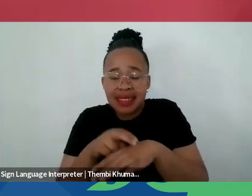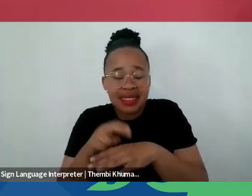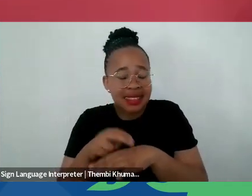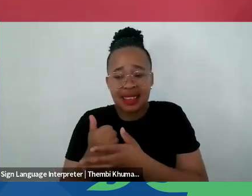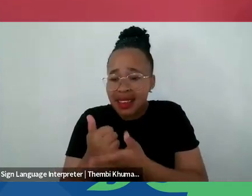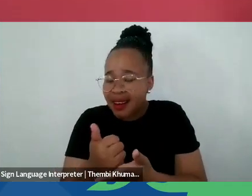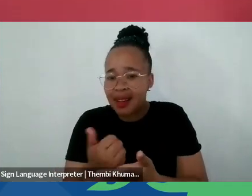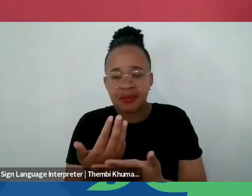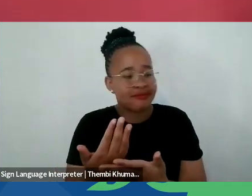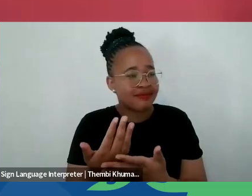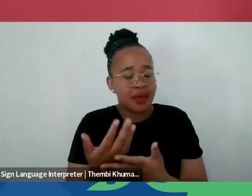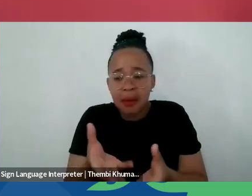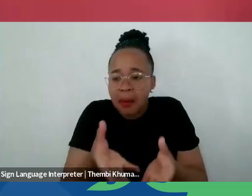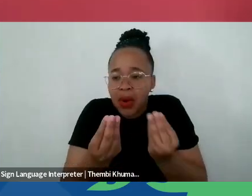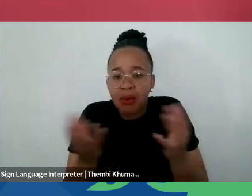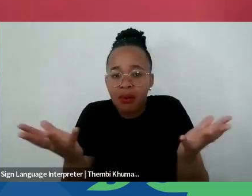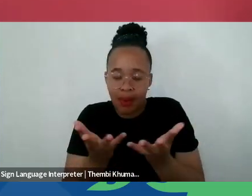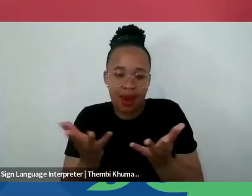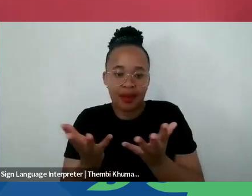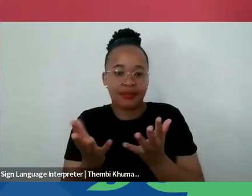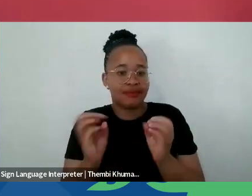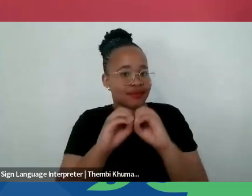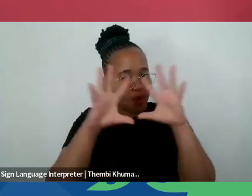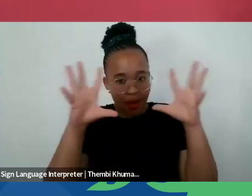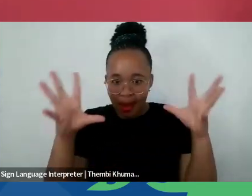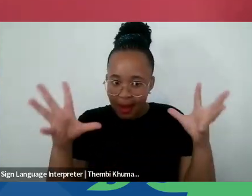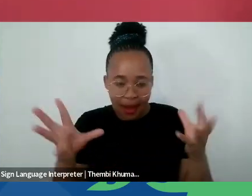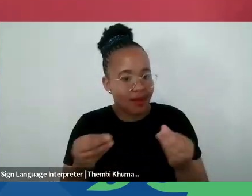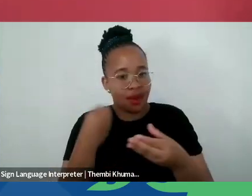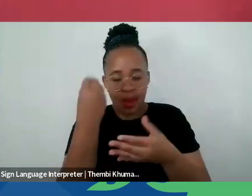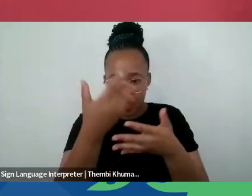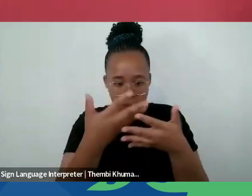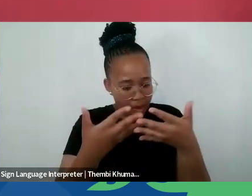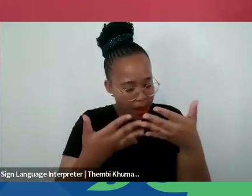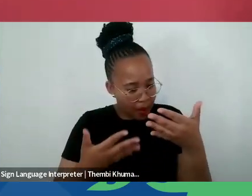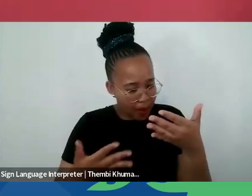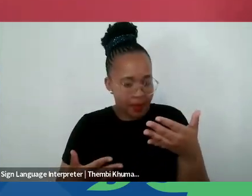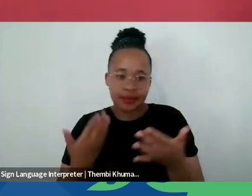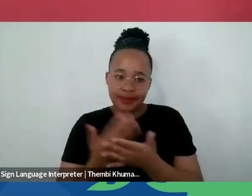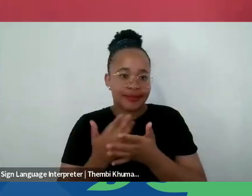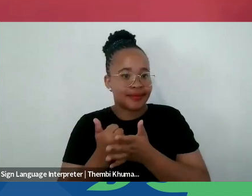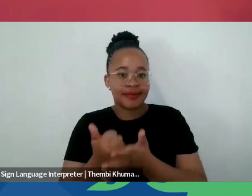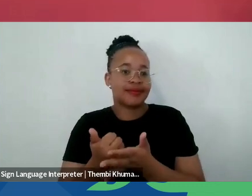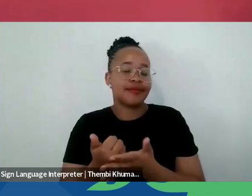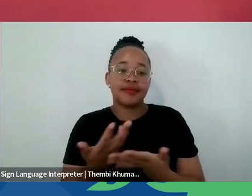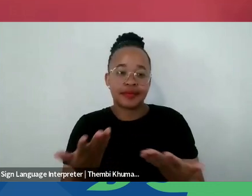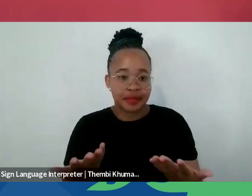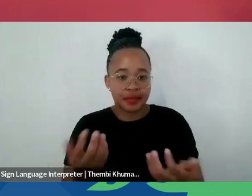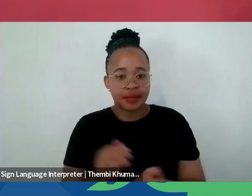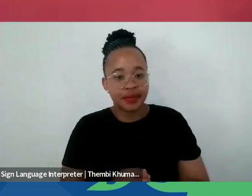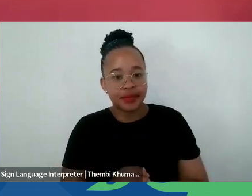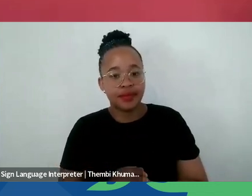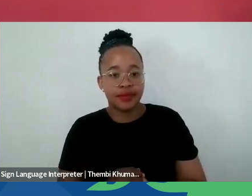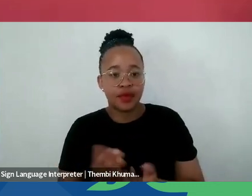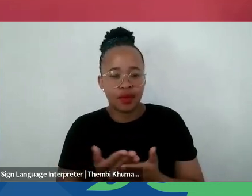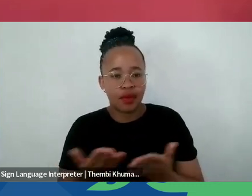all provided in these guidelines. And they also make reference to the harm reduction guidelines, which the Clinician